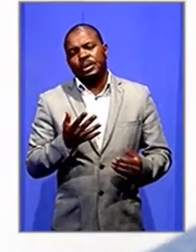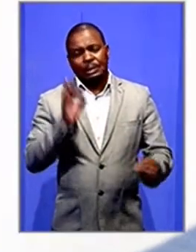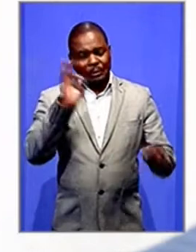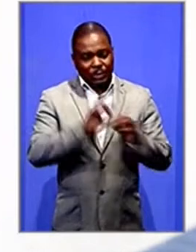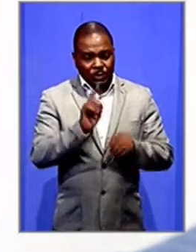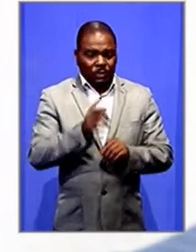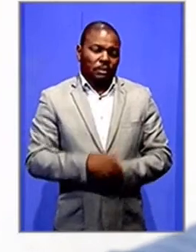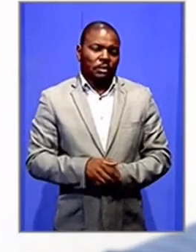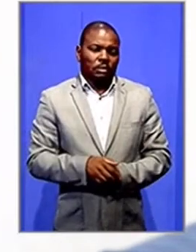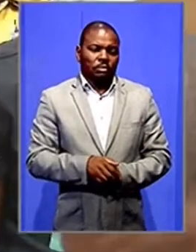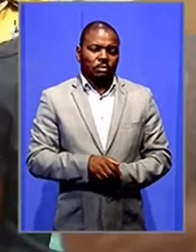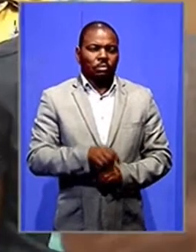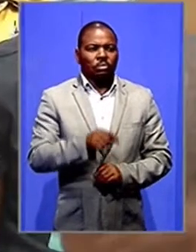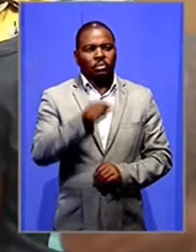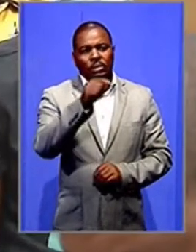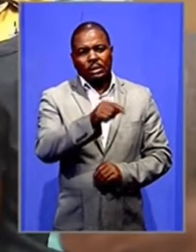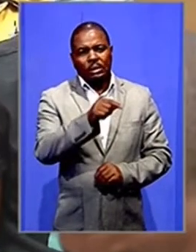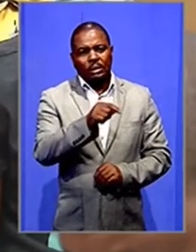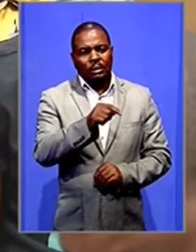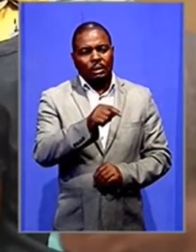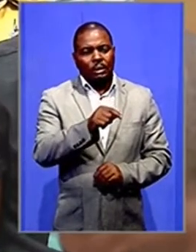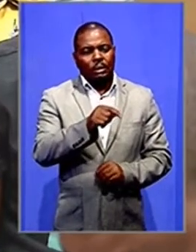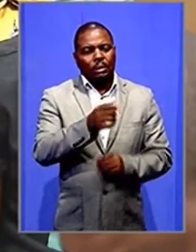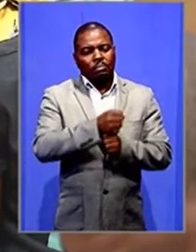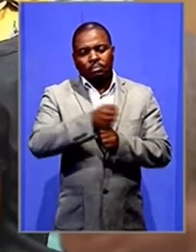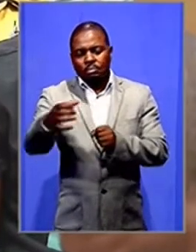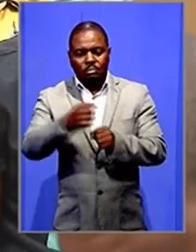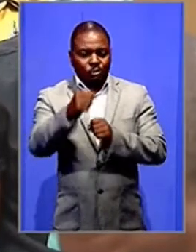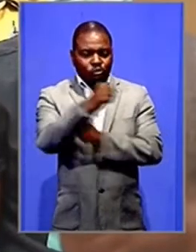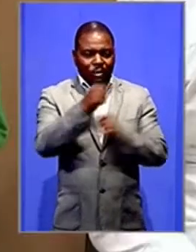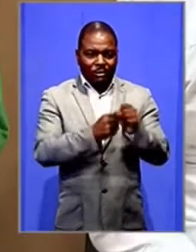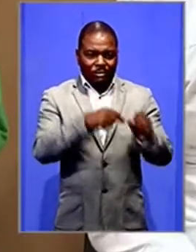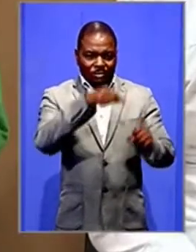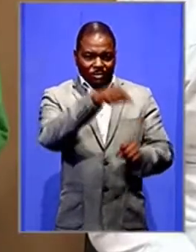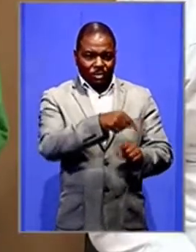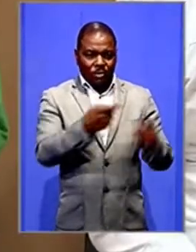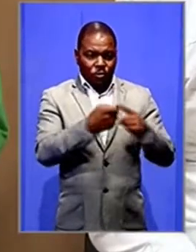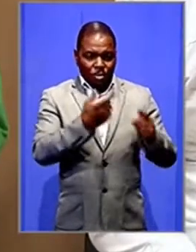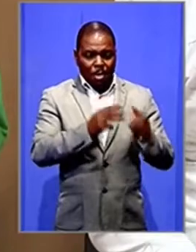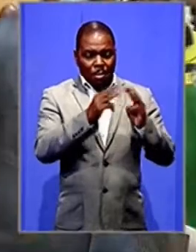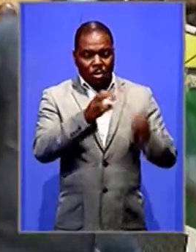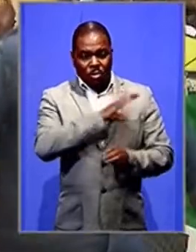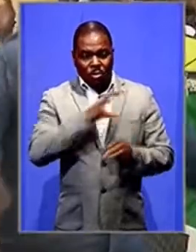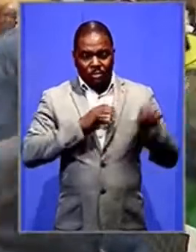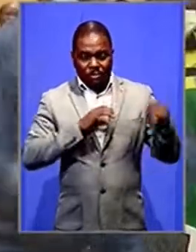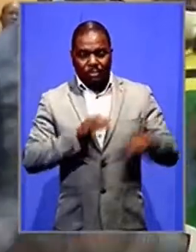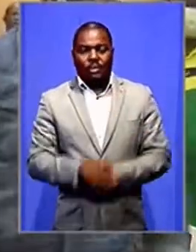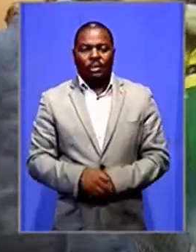functionality of deployment structures in the Mangaung Council.